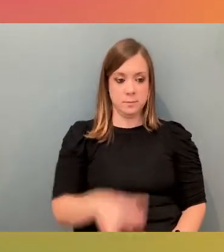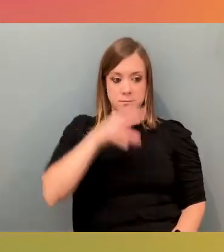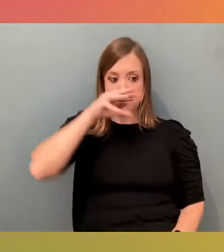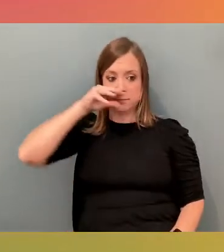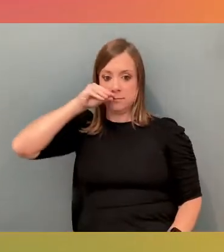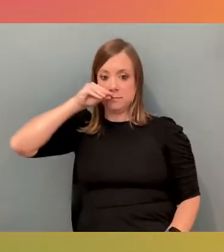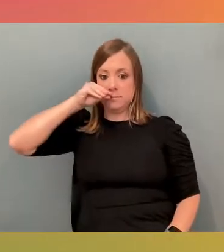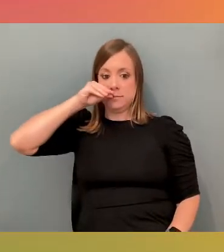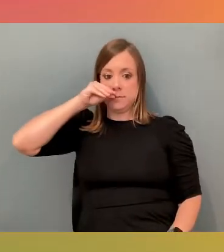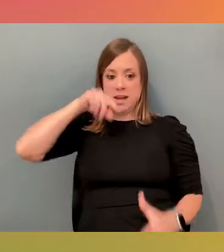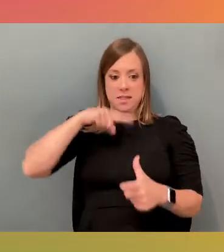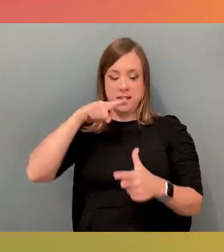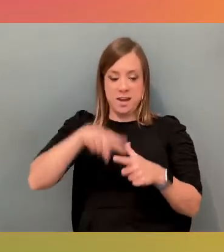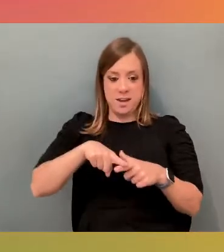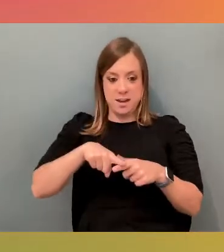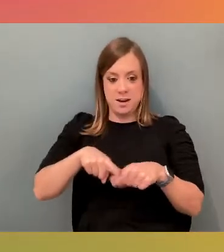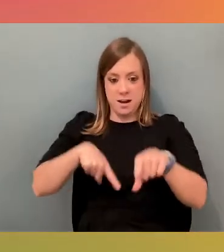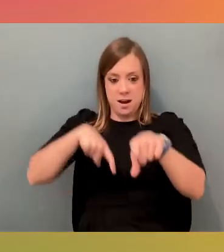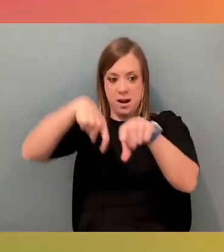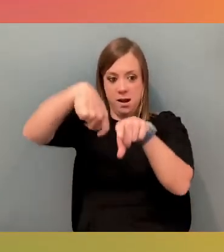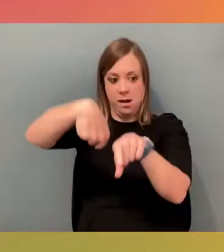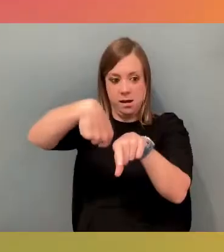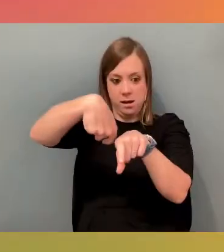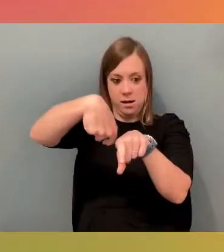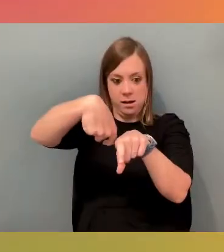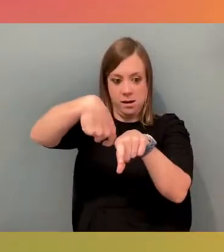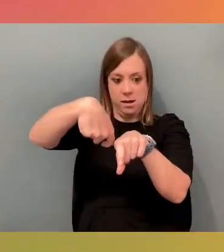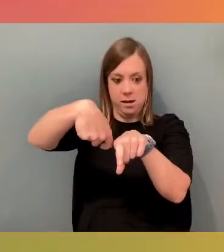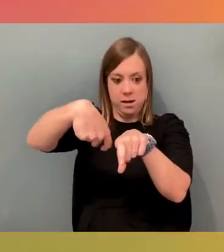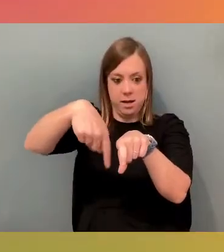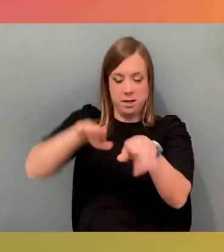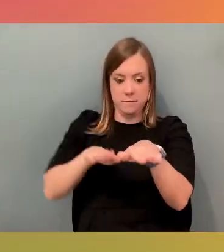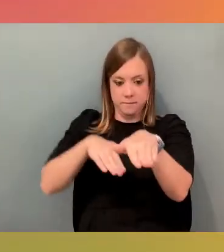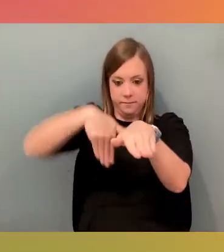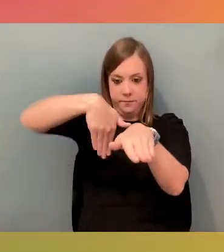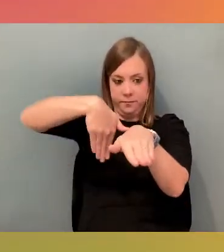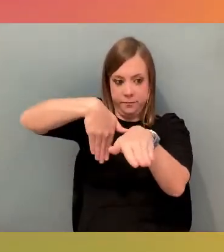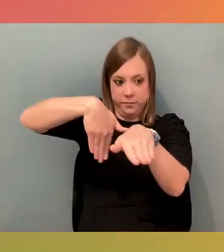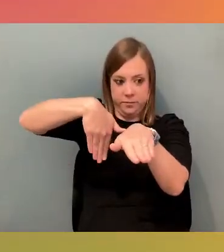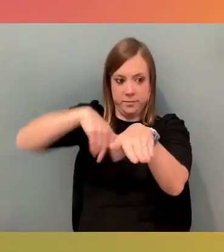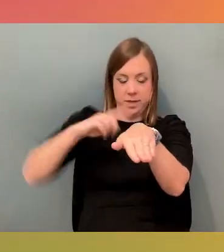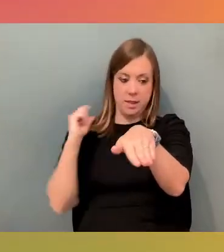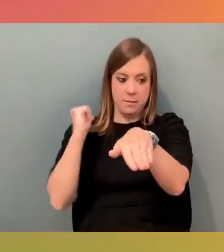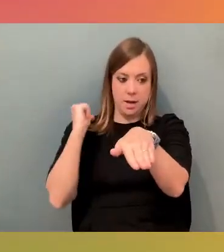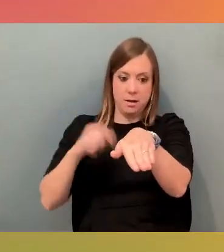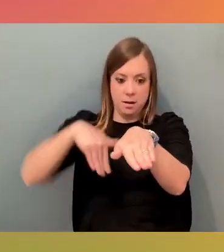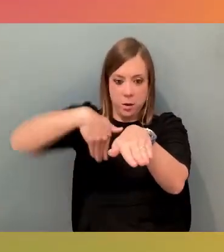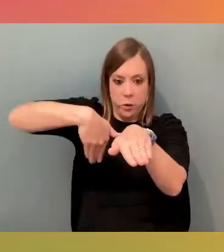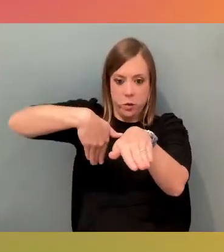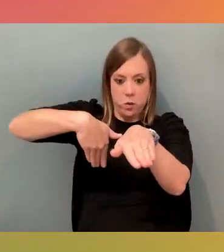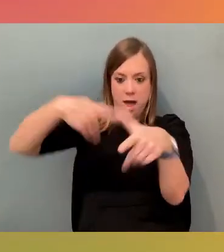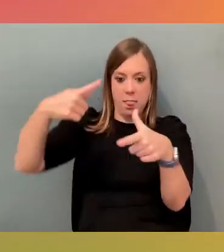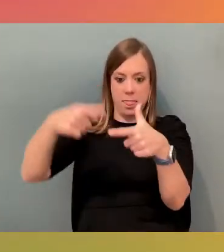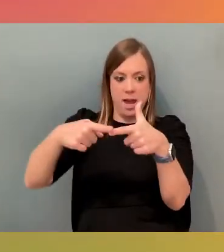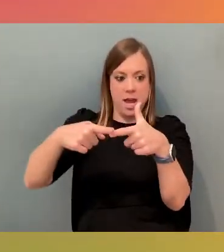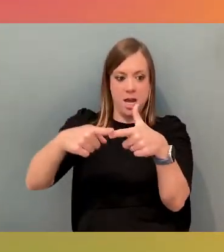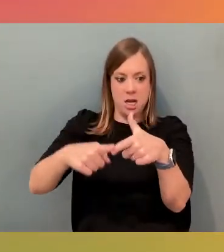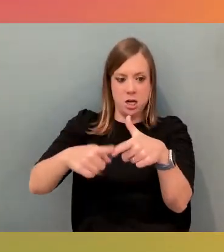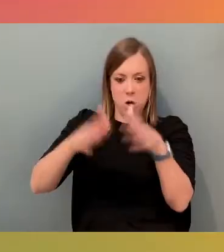Inhale, high lunge, lift that back heel. And exhale, charging lunge, send those fingertips